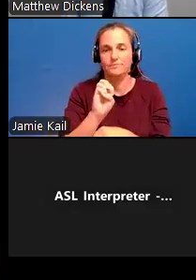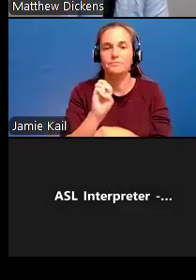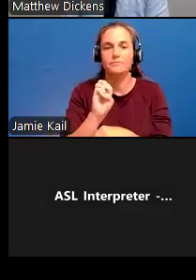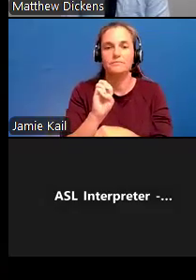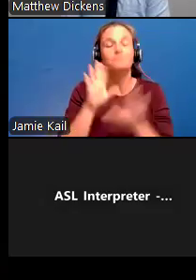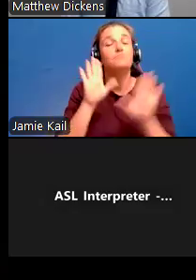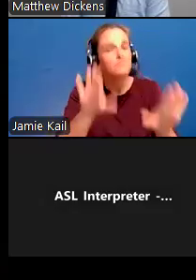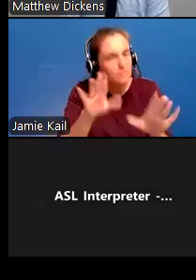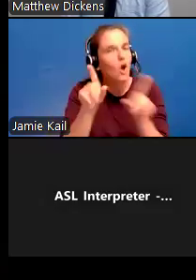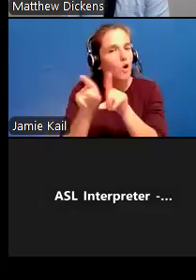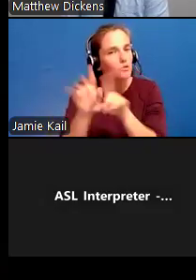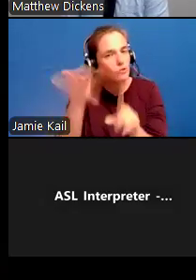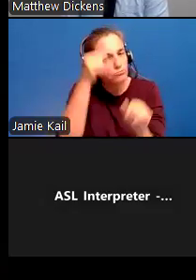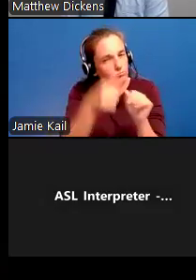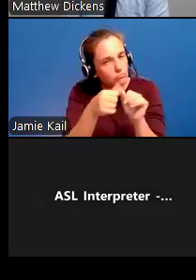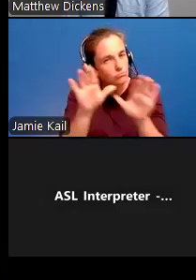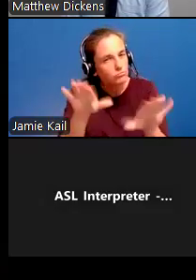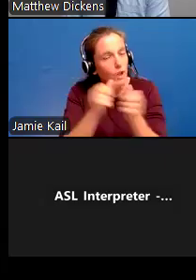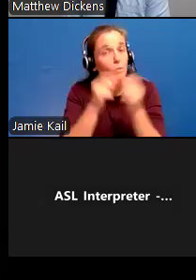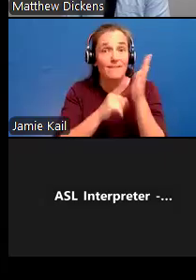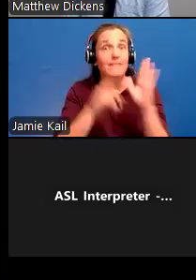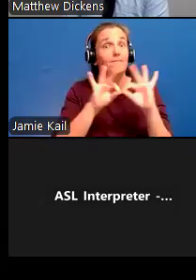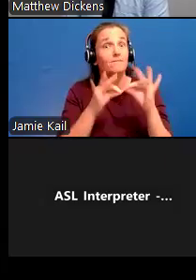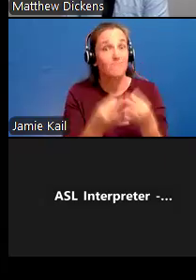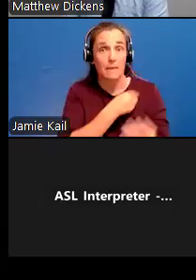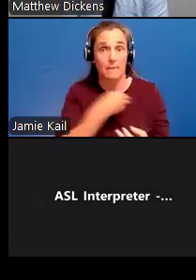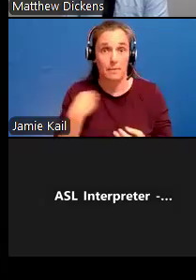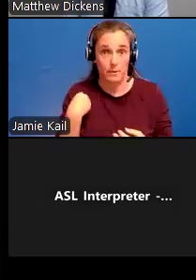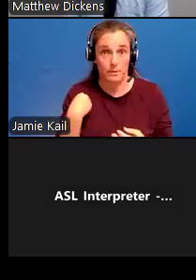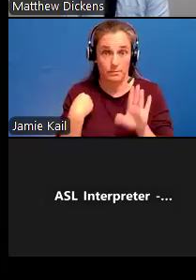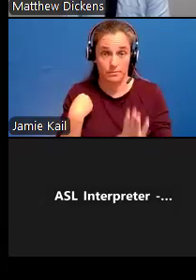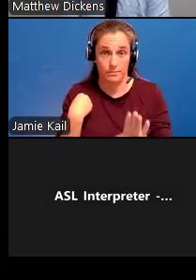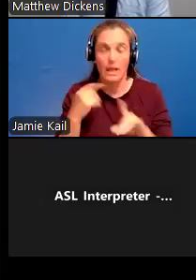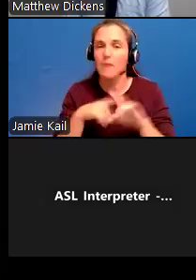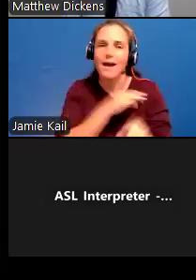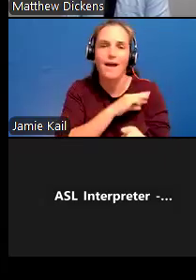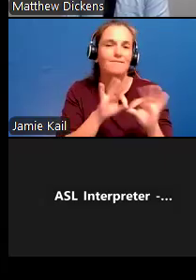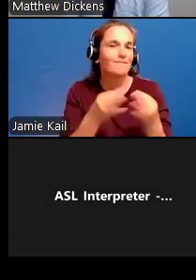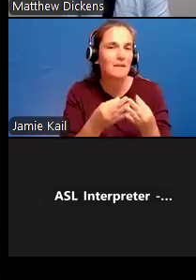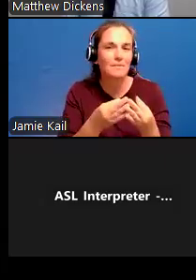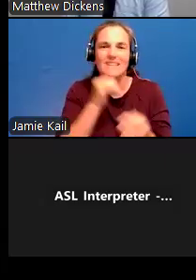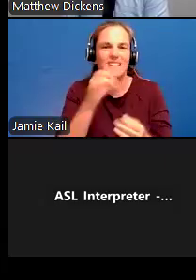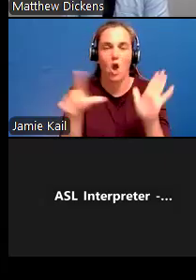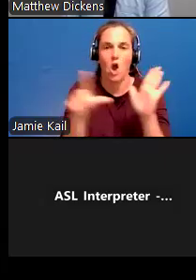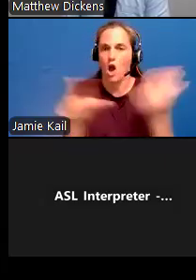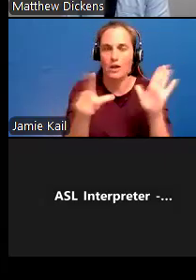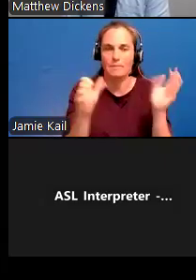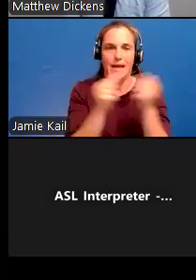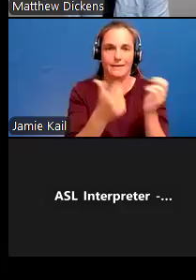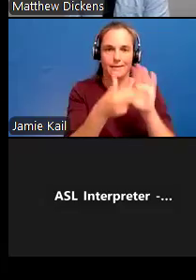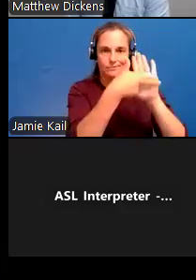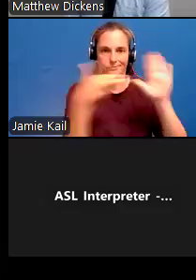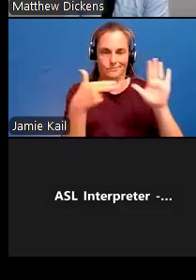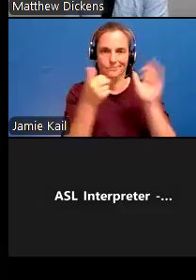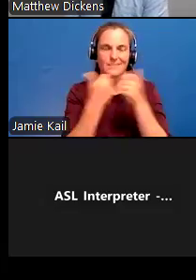Keep in mind that we do investigate family members also, but a family member does not automatically meet the definition of a caretaker. And so you would still